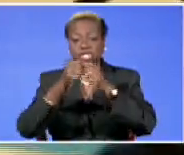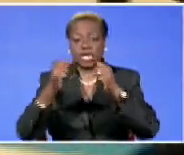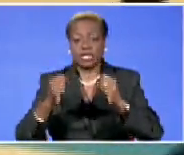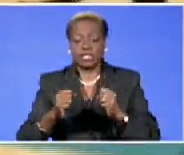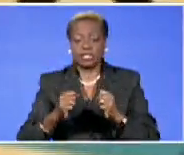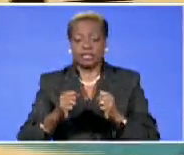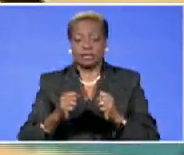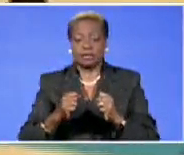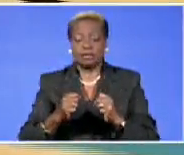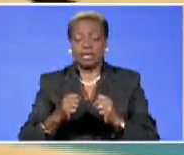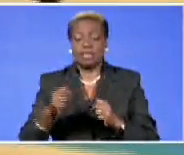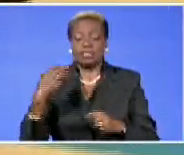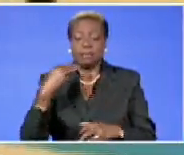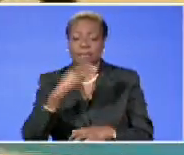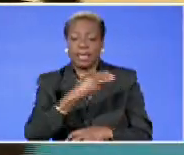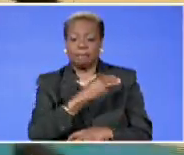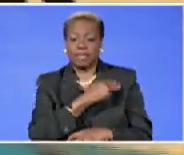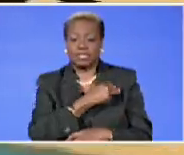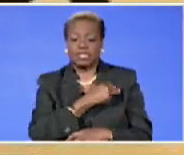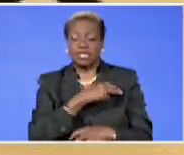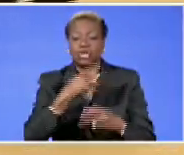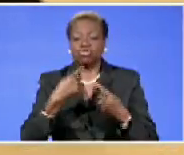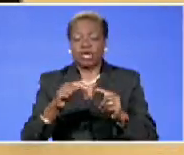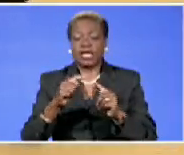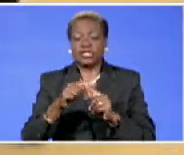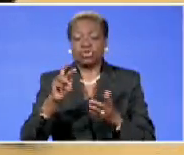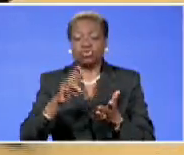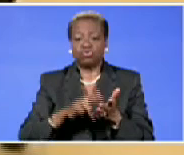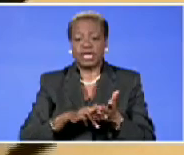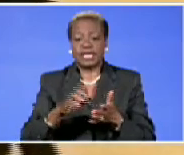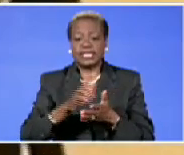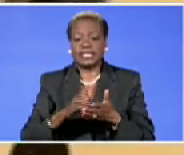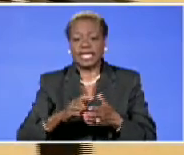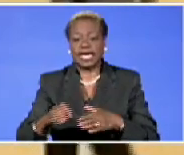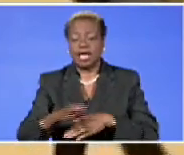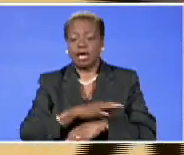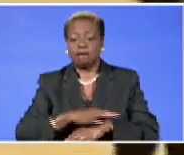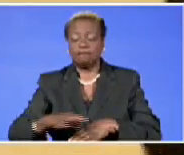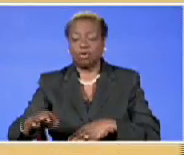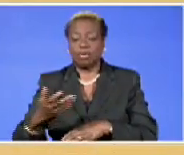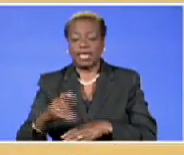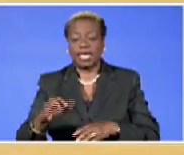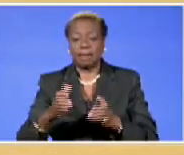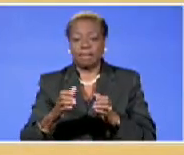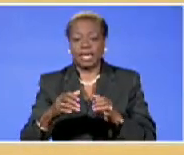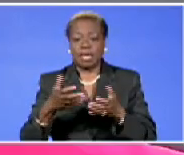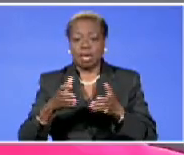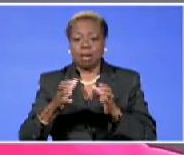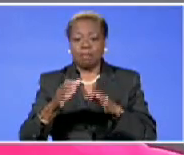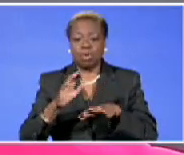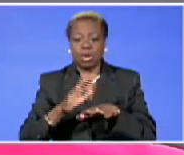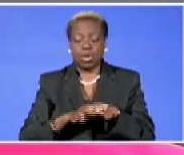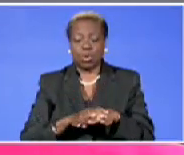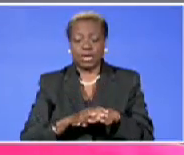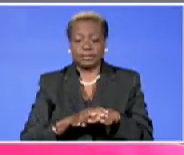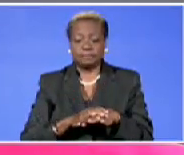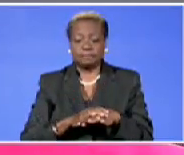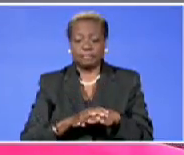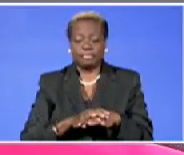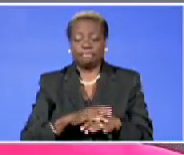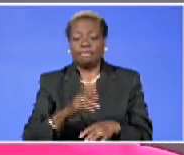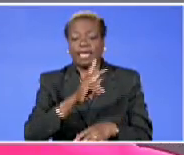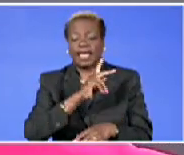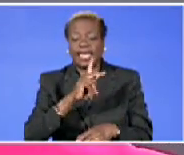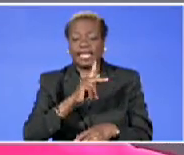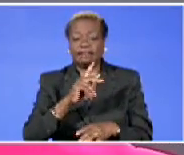Dorian, the members found themselves trying to redesign a floor they can play ball on. The impact of Kendall Isaacs not being available